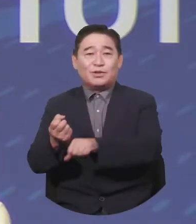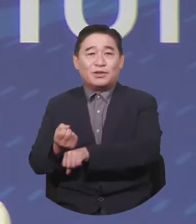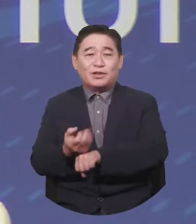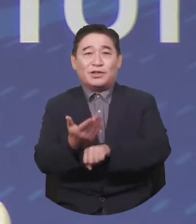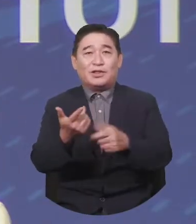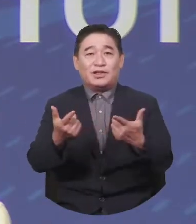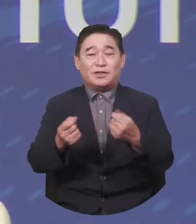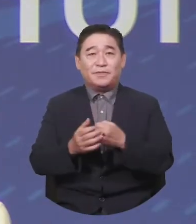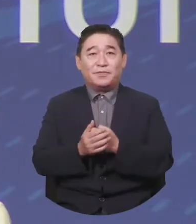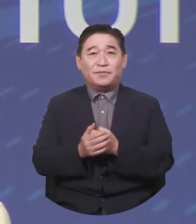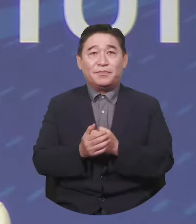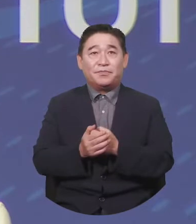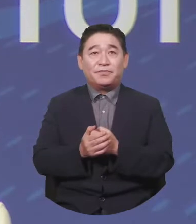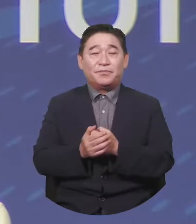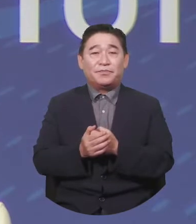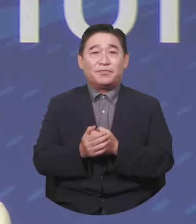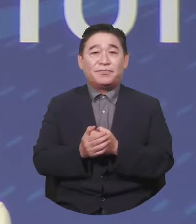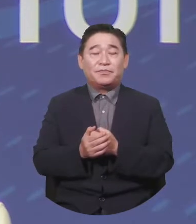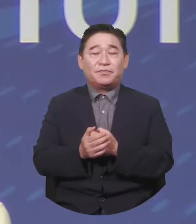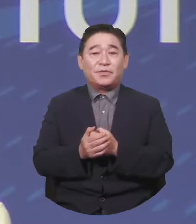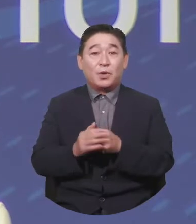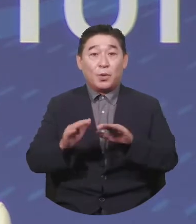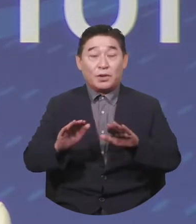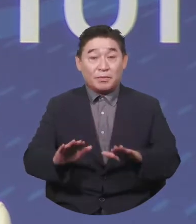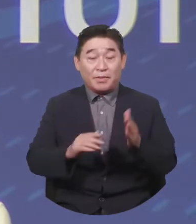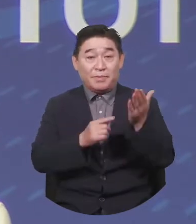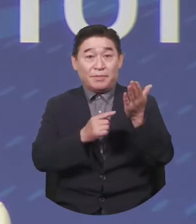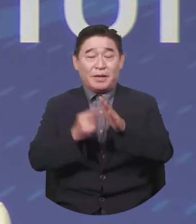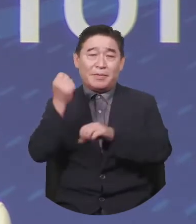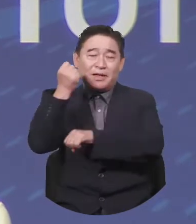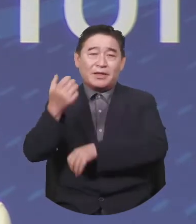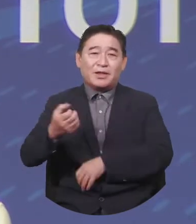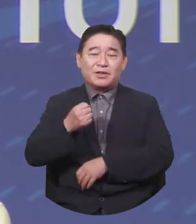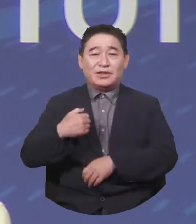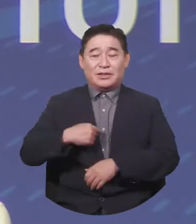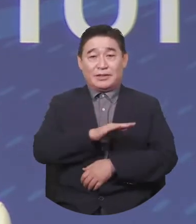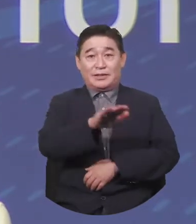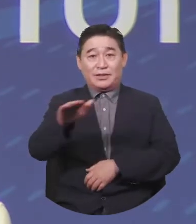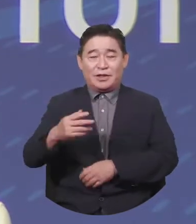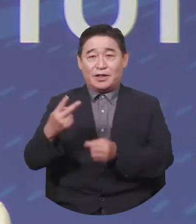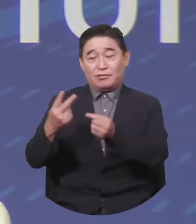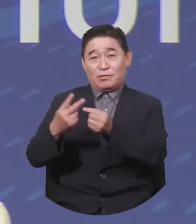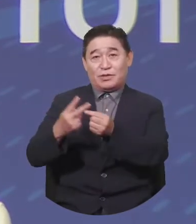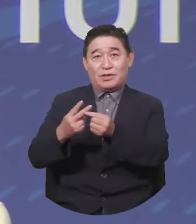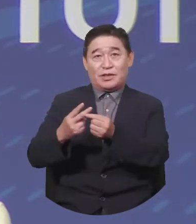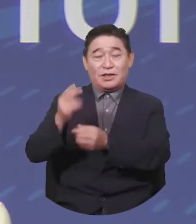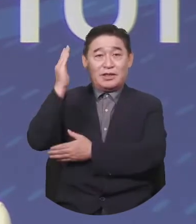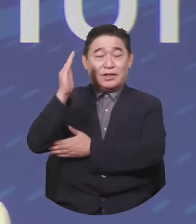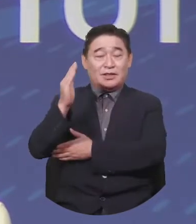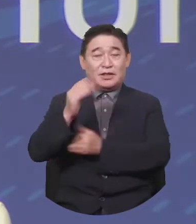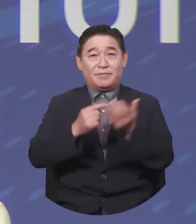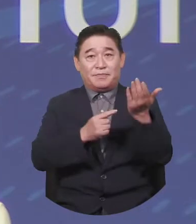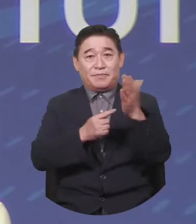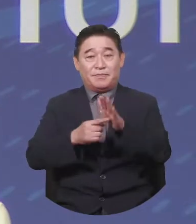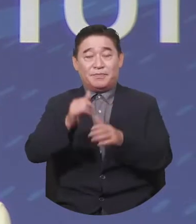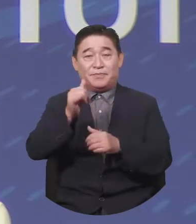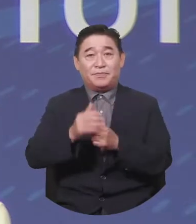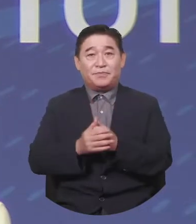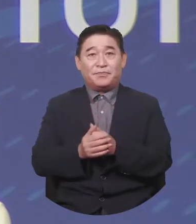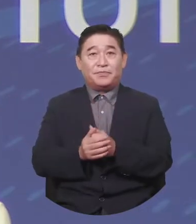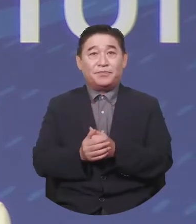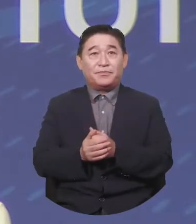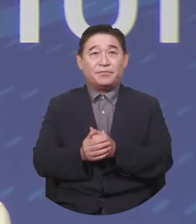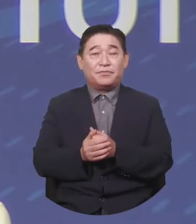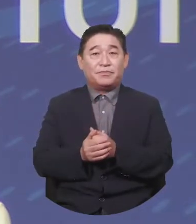what he presented, and then we can develop further by inviting the second and third speakers. So now we're